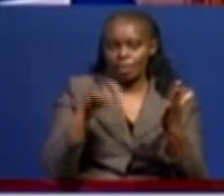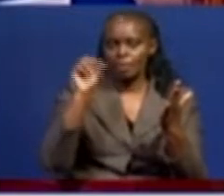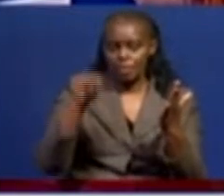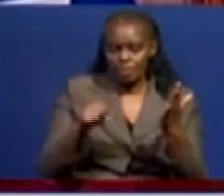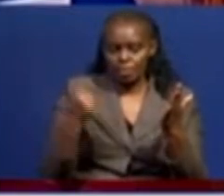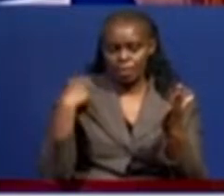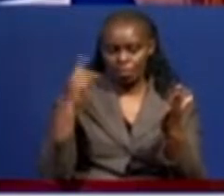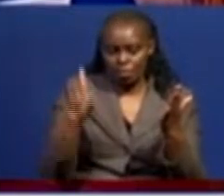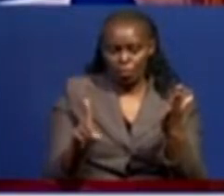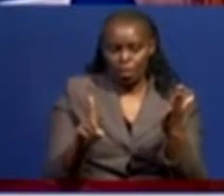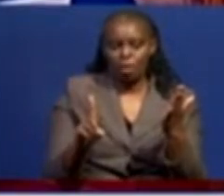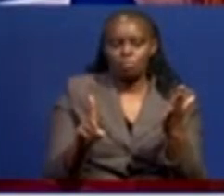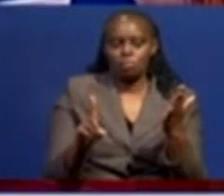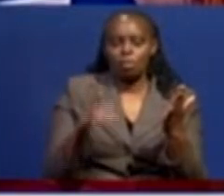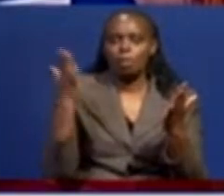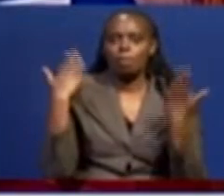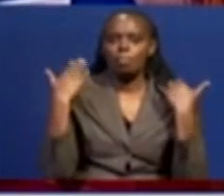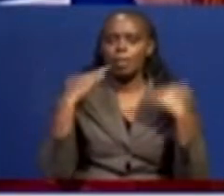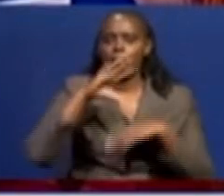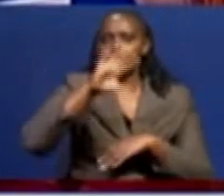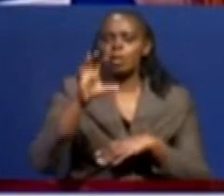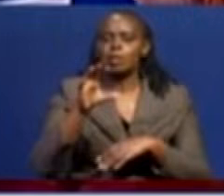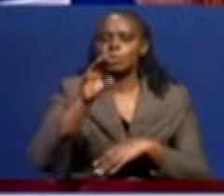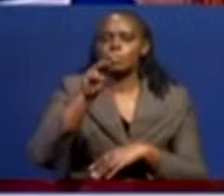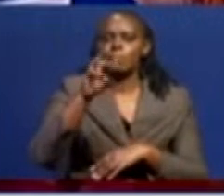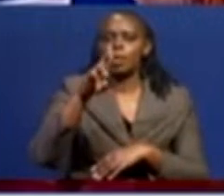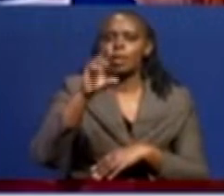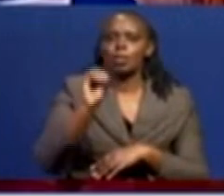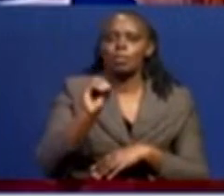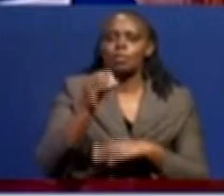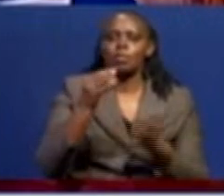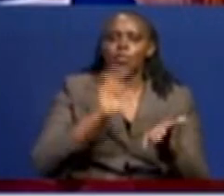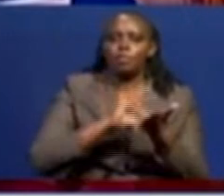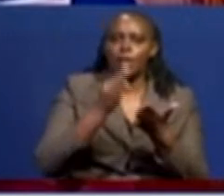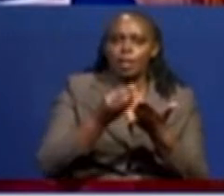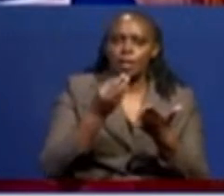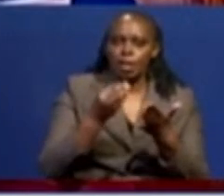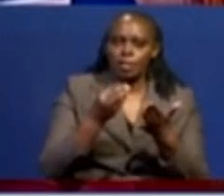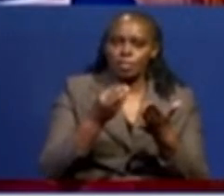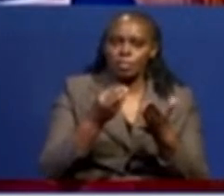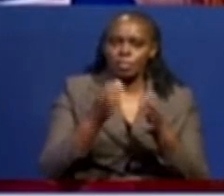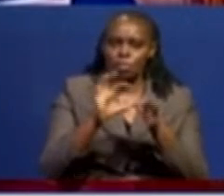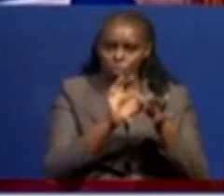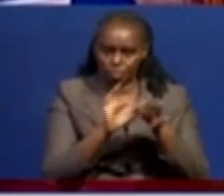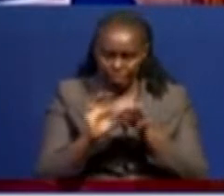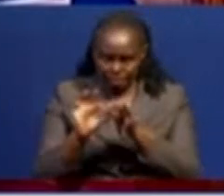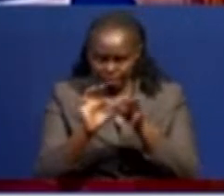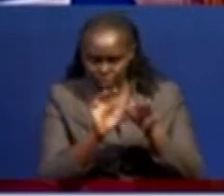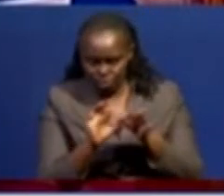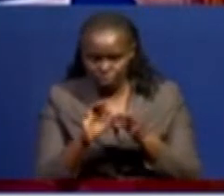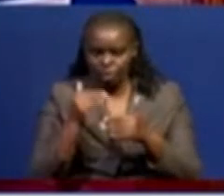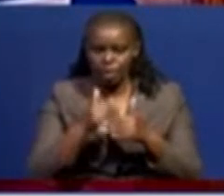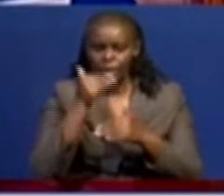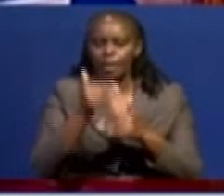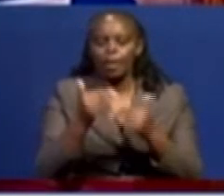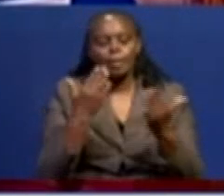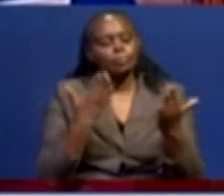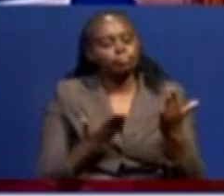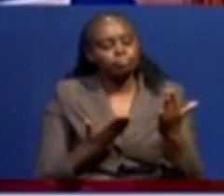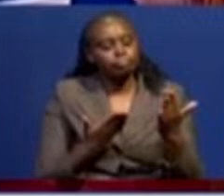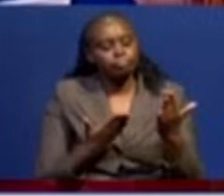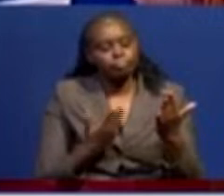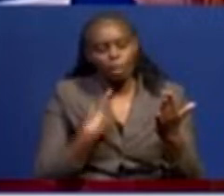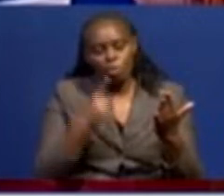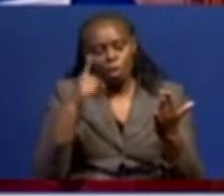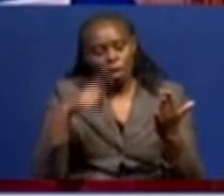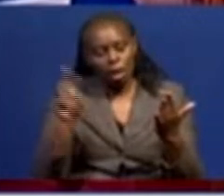yes? Yes, number 1 is Meru County Microfinance Corporation, correct? Microfinance Corporation. Next